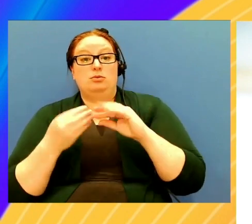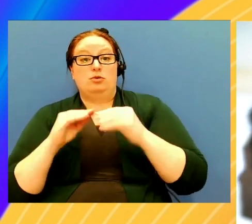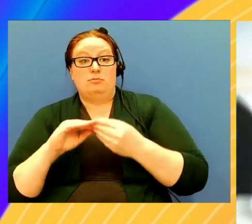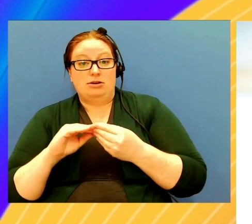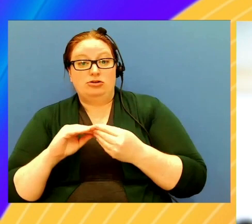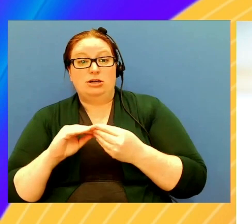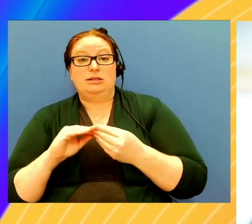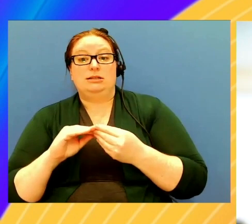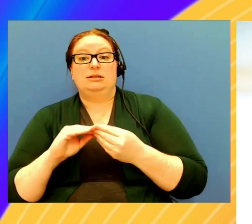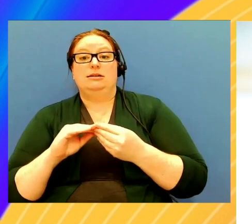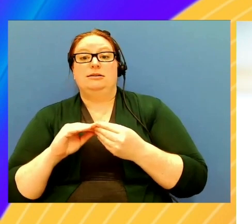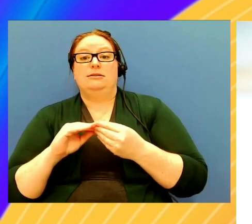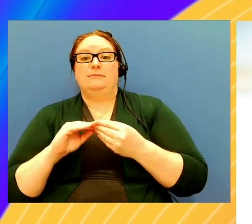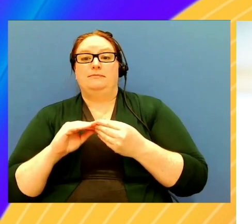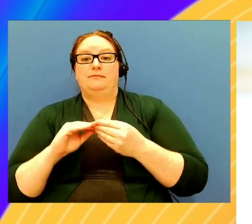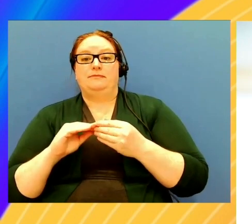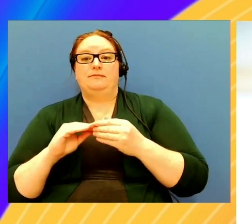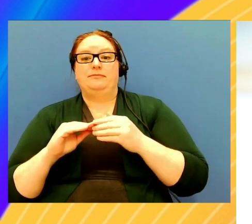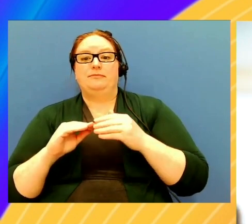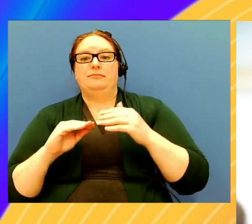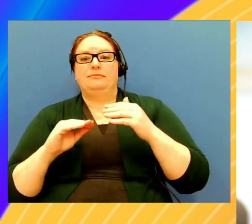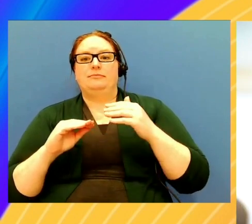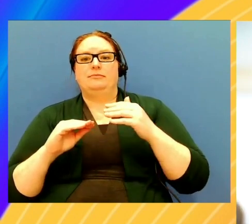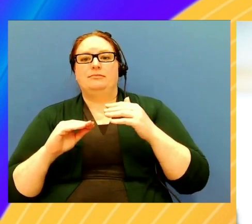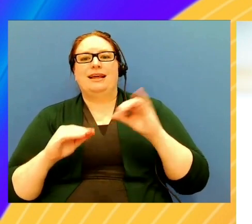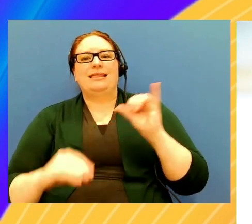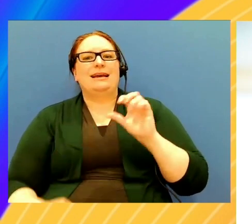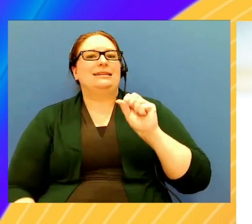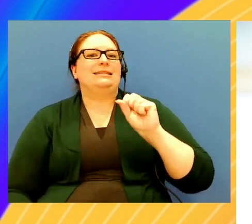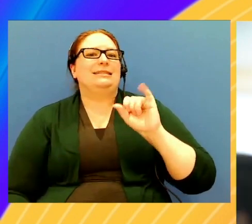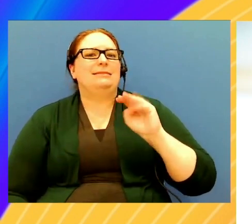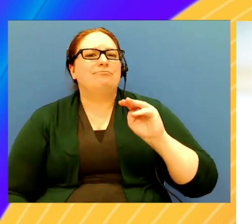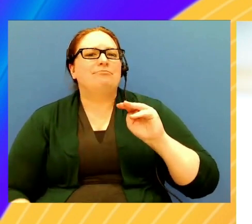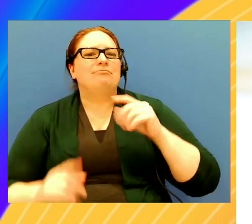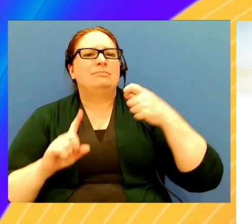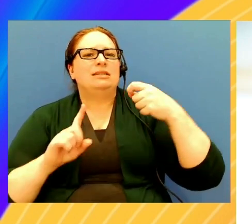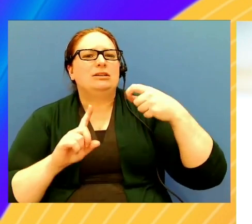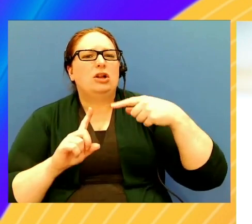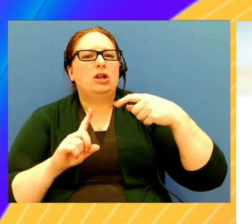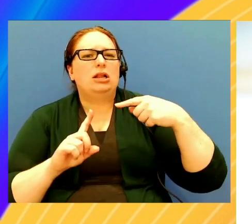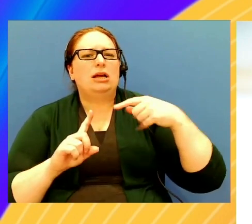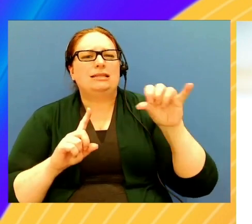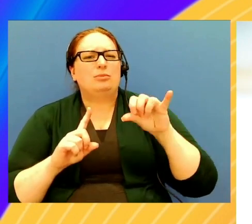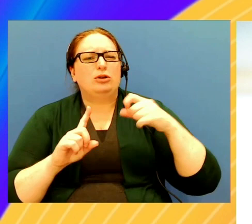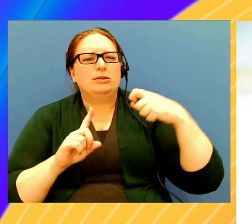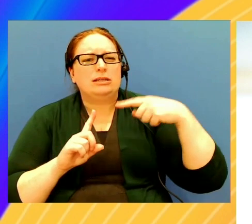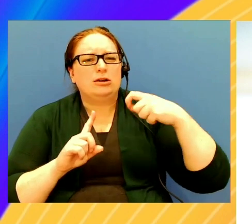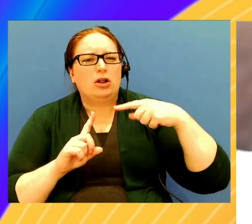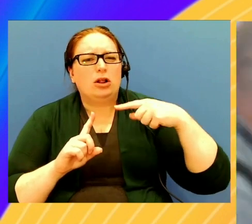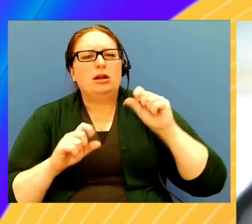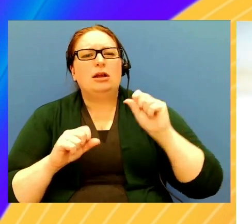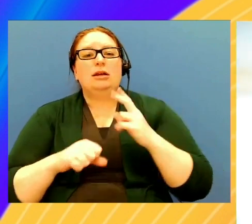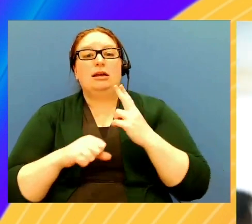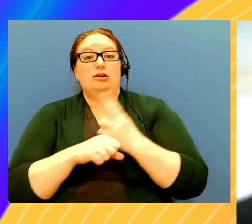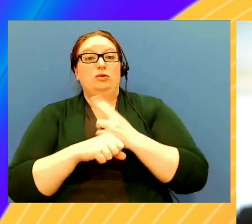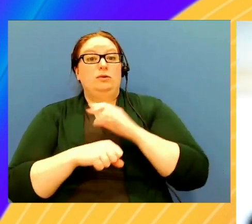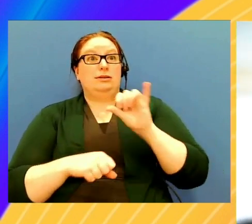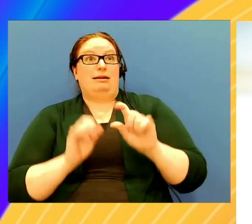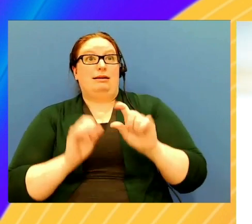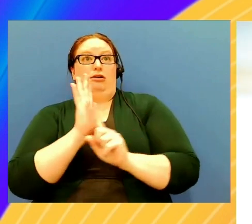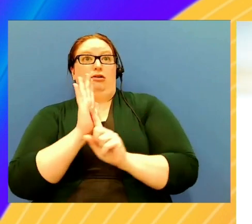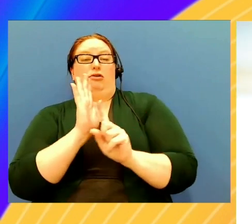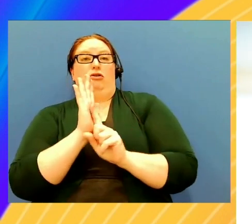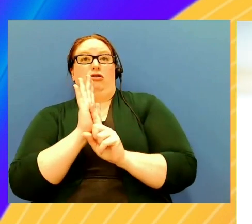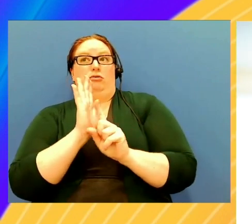conveying a similar, or a high level conveying like a similar signal, so that they can like use this composite alarms to kind of